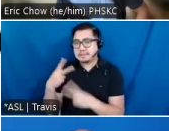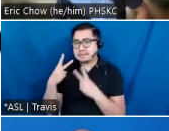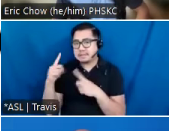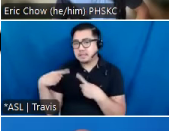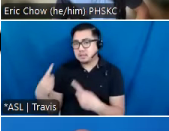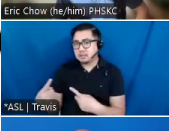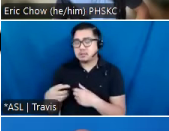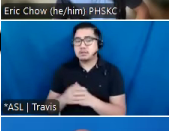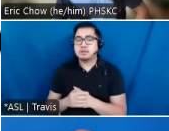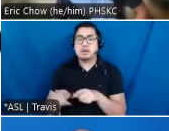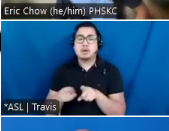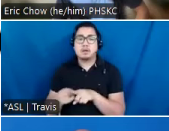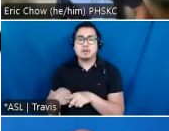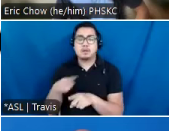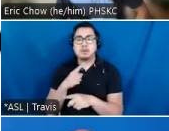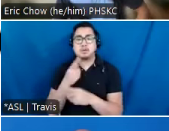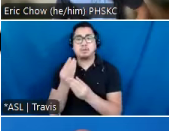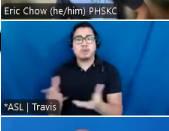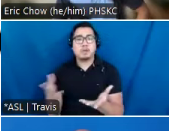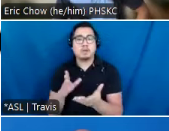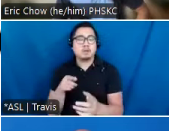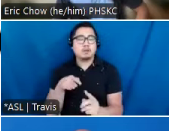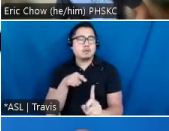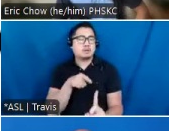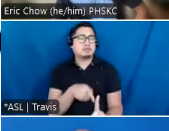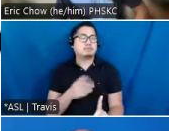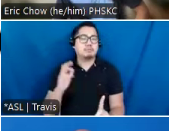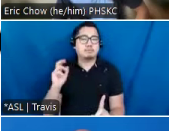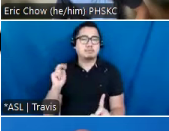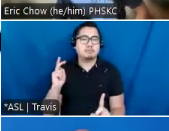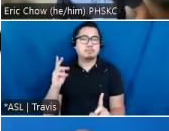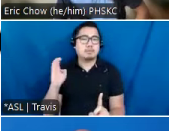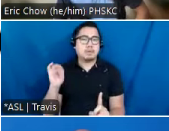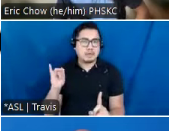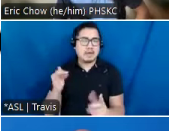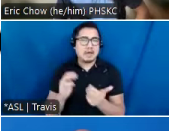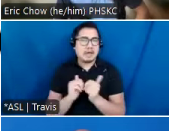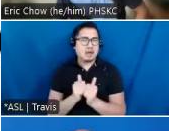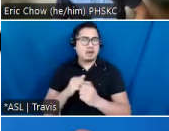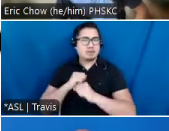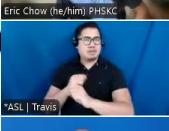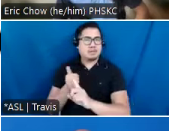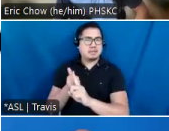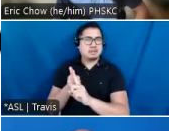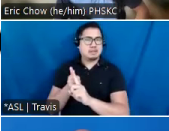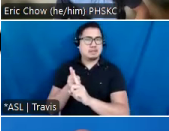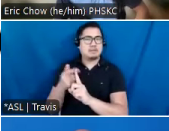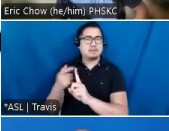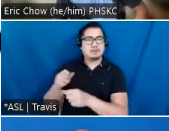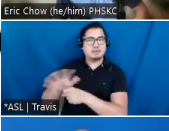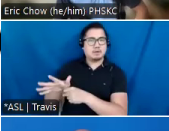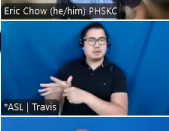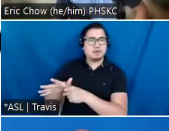will give the immune system also a refresher course on how to protect itself against COVID-19